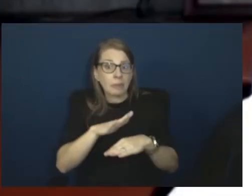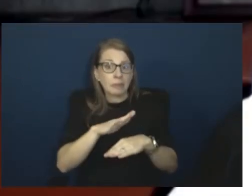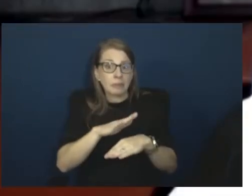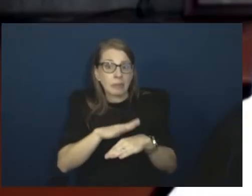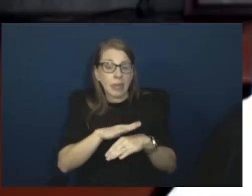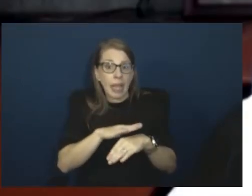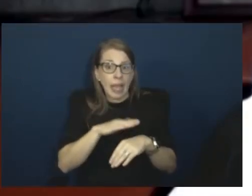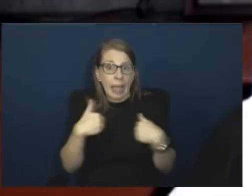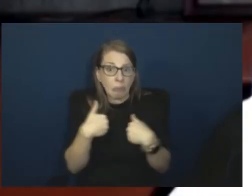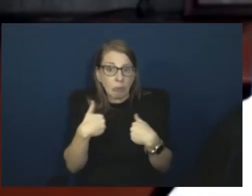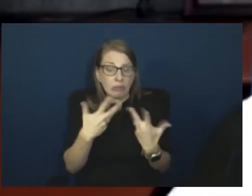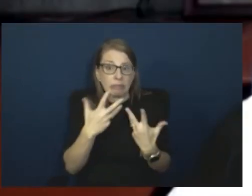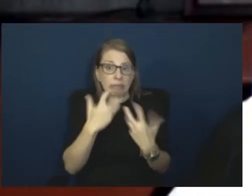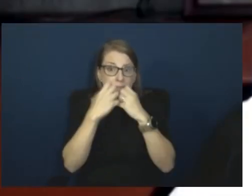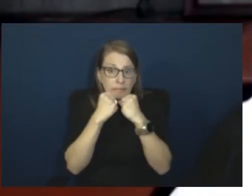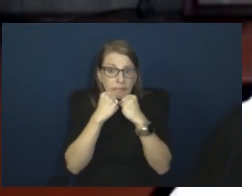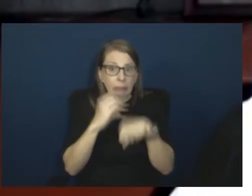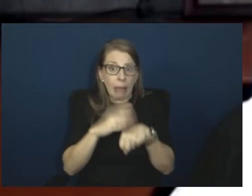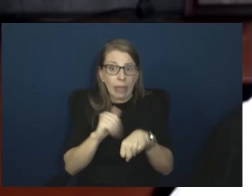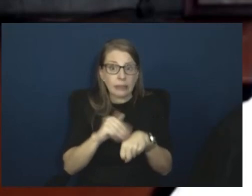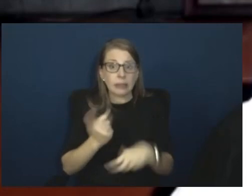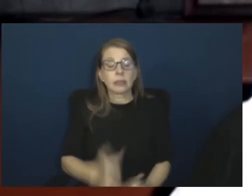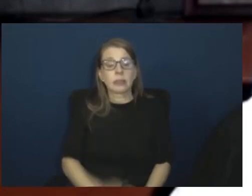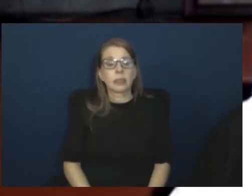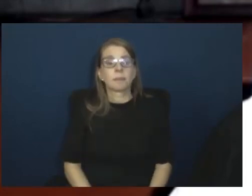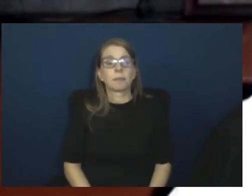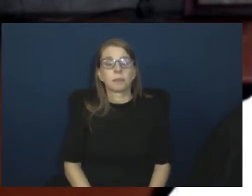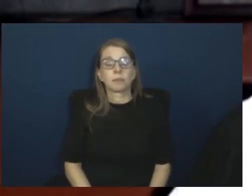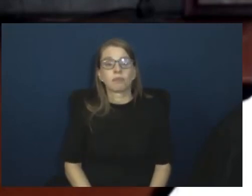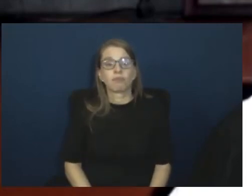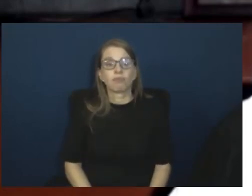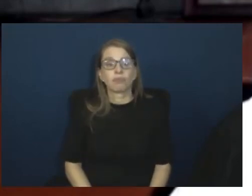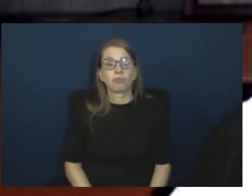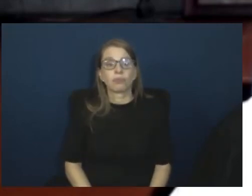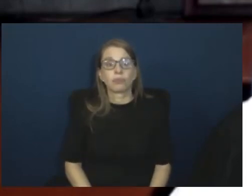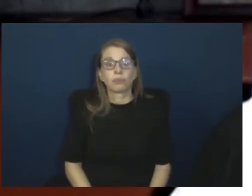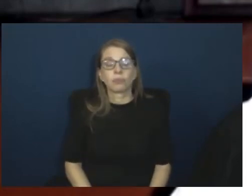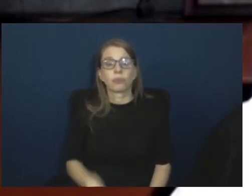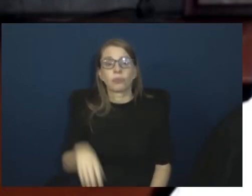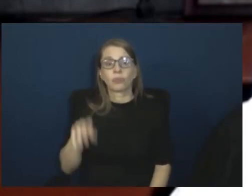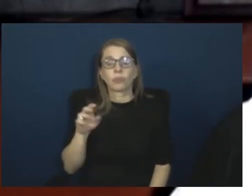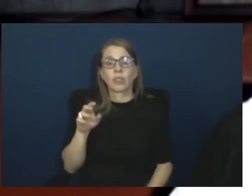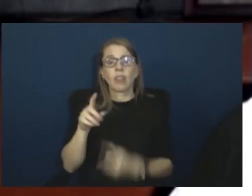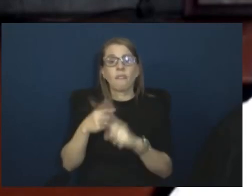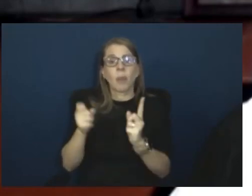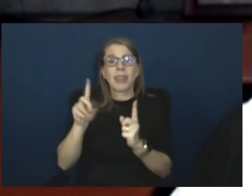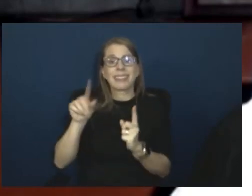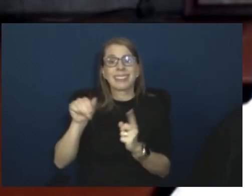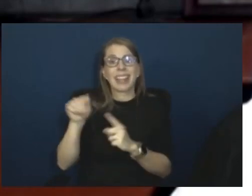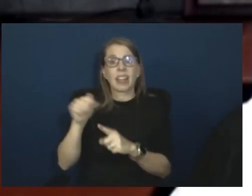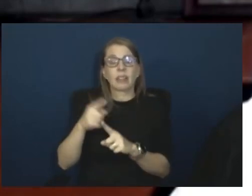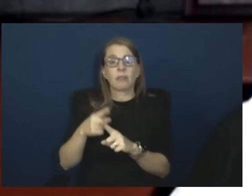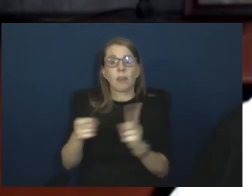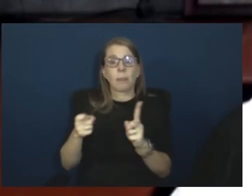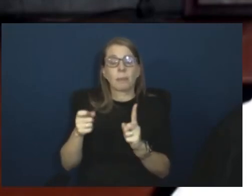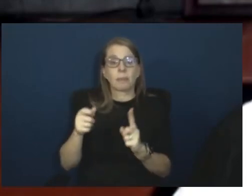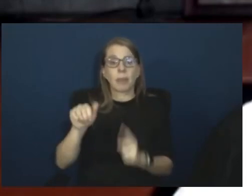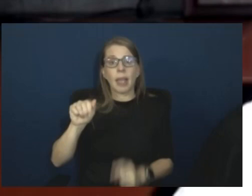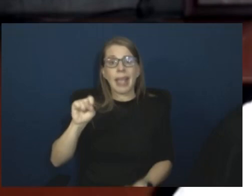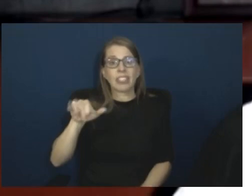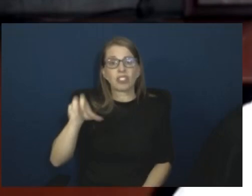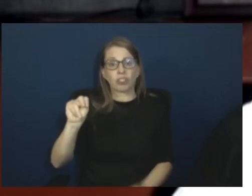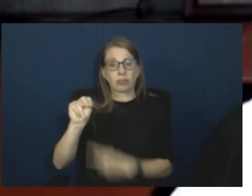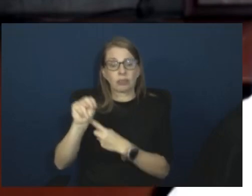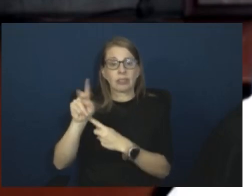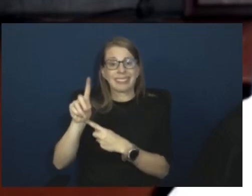As you know, we just talked about the avian species, and it looks like from in silico data they are resistant, and also